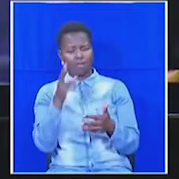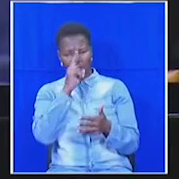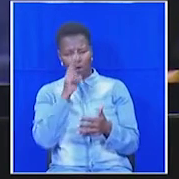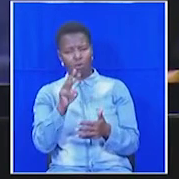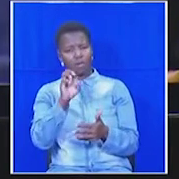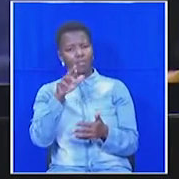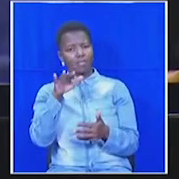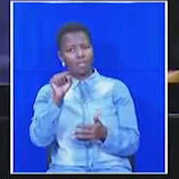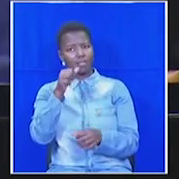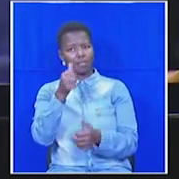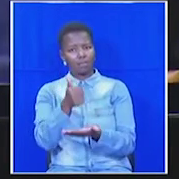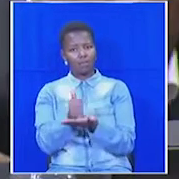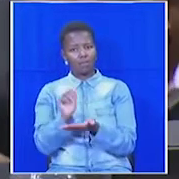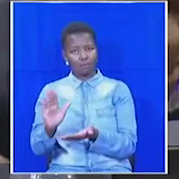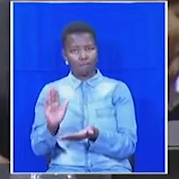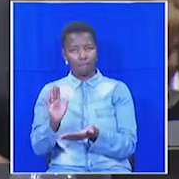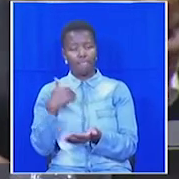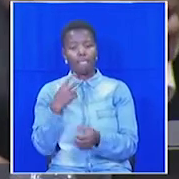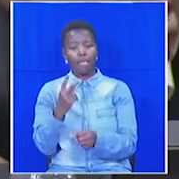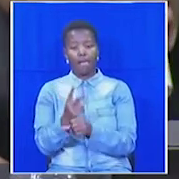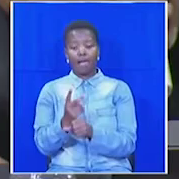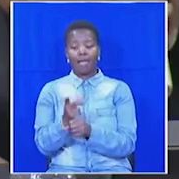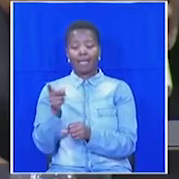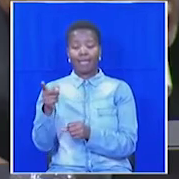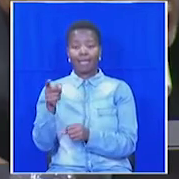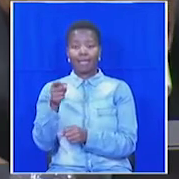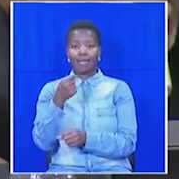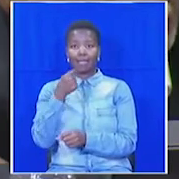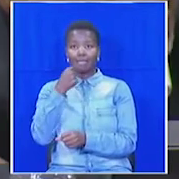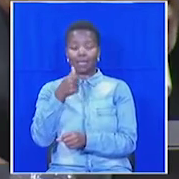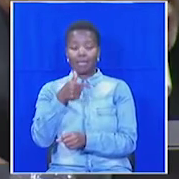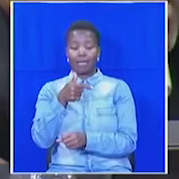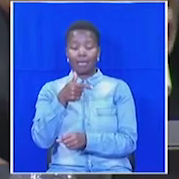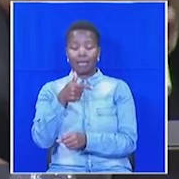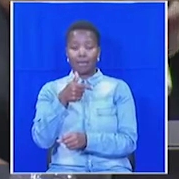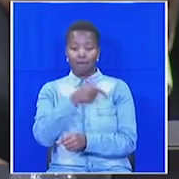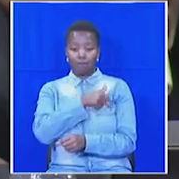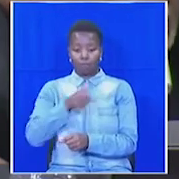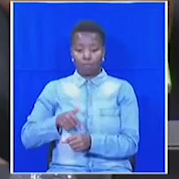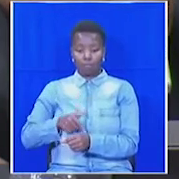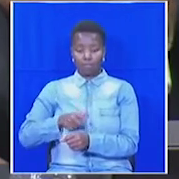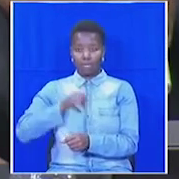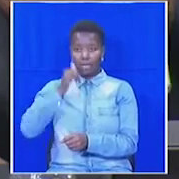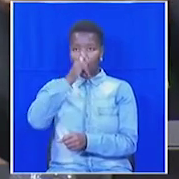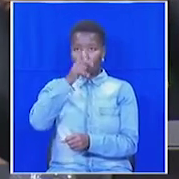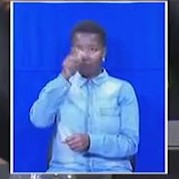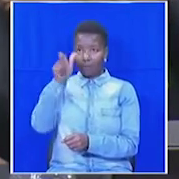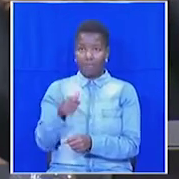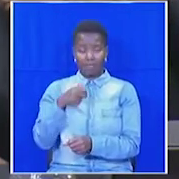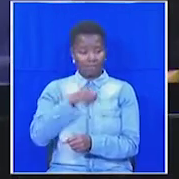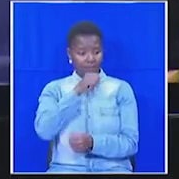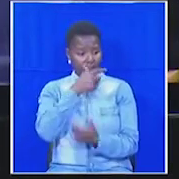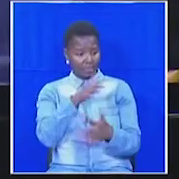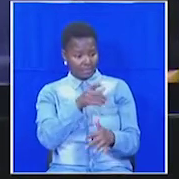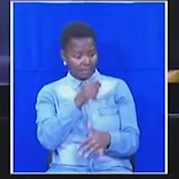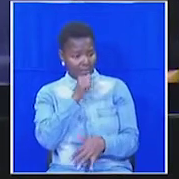Matiasi. Again, the Speaker has said the President is a criminal. Honorable Member, did you say that?